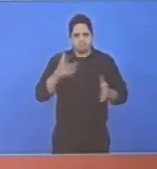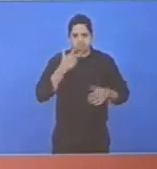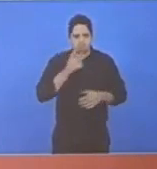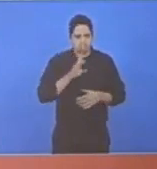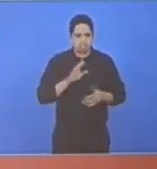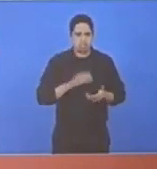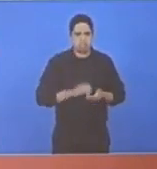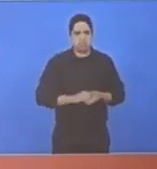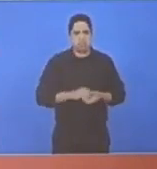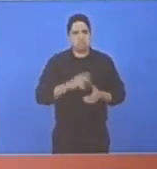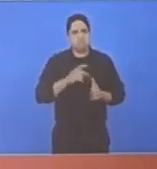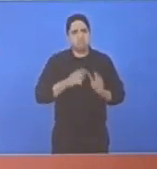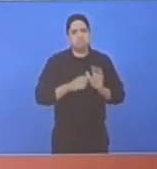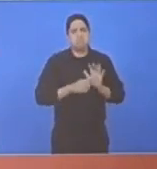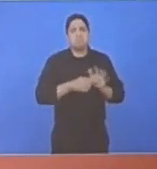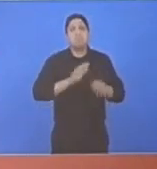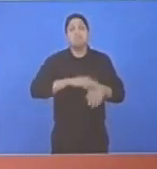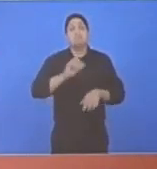Is this it?